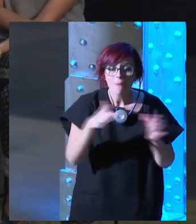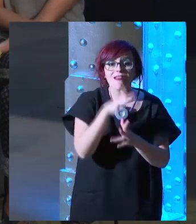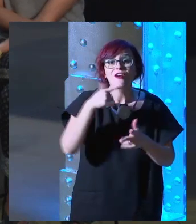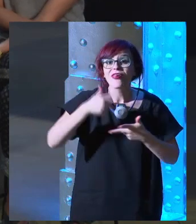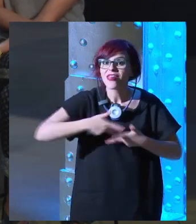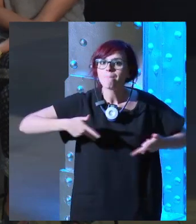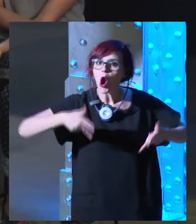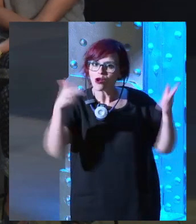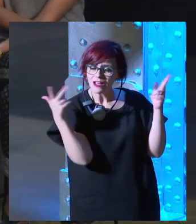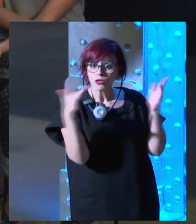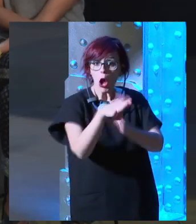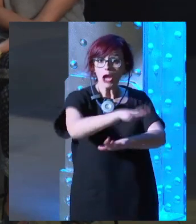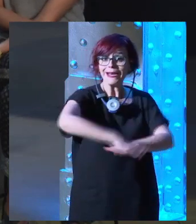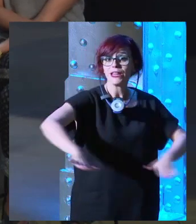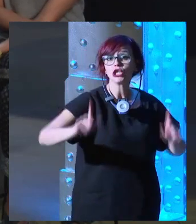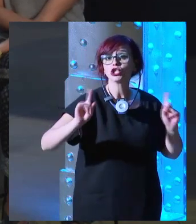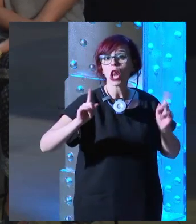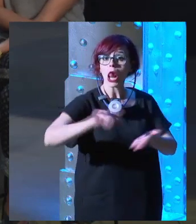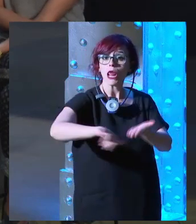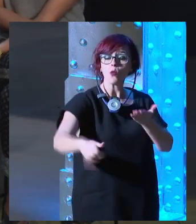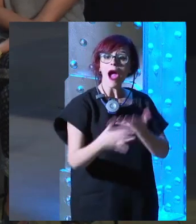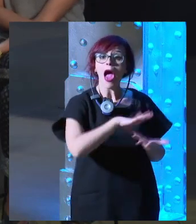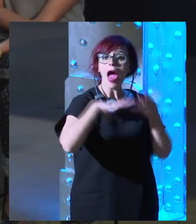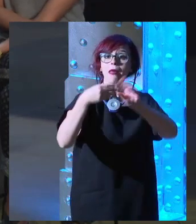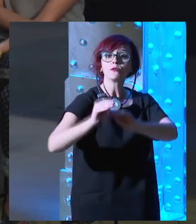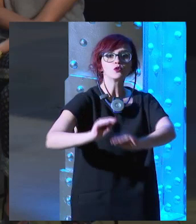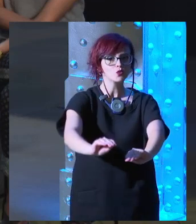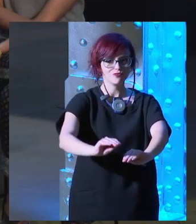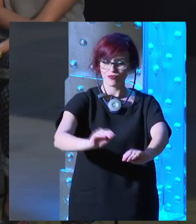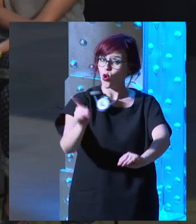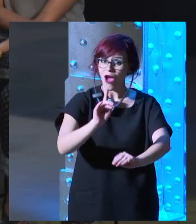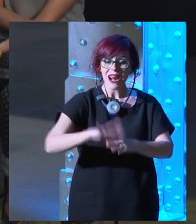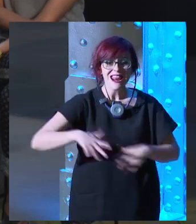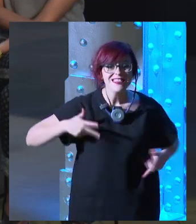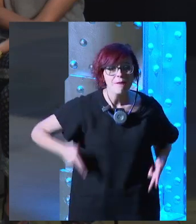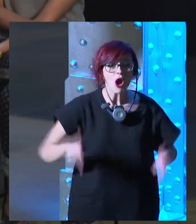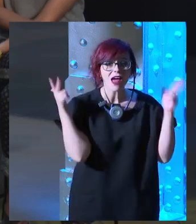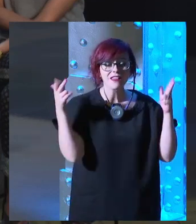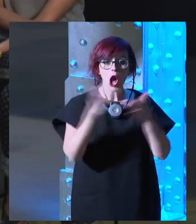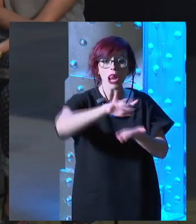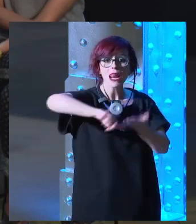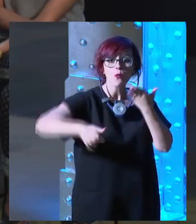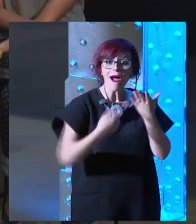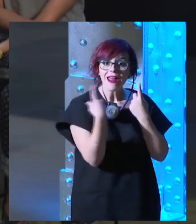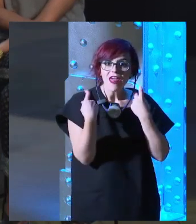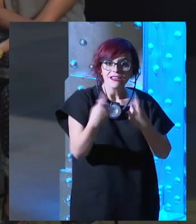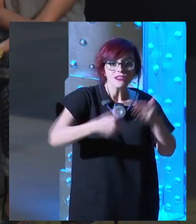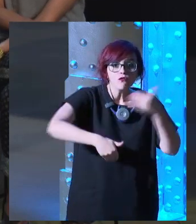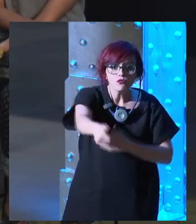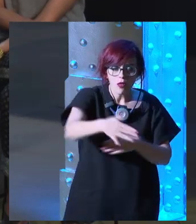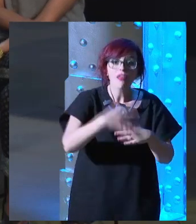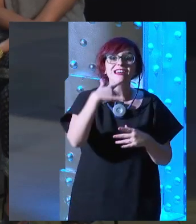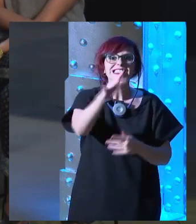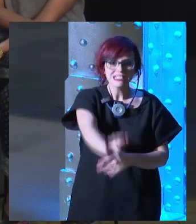possible language that we can give them. And that does mean the old-fashioned thing like, yes, please read some books, and no, it's not optional.